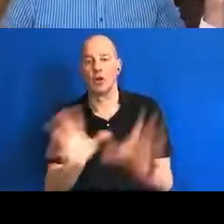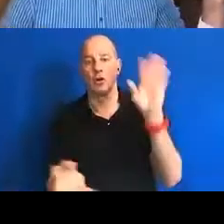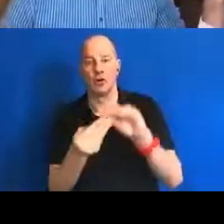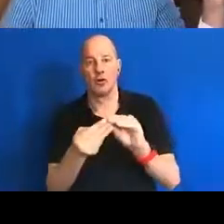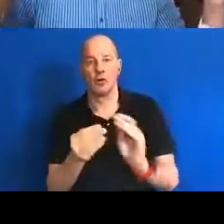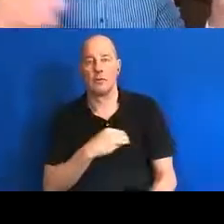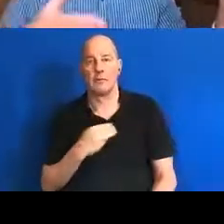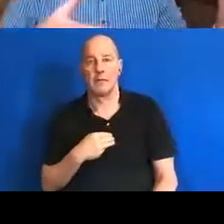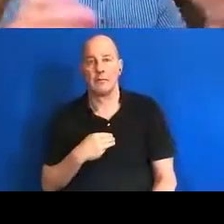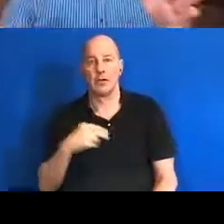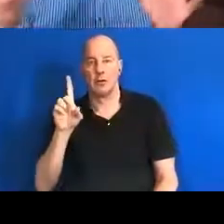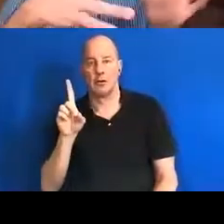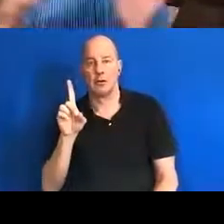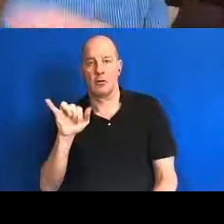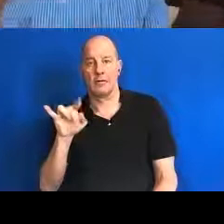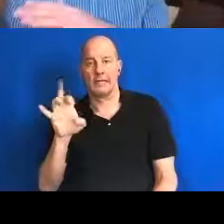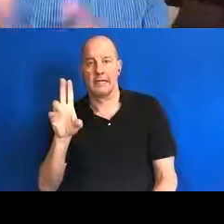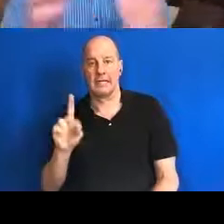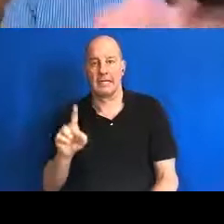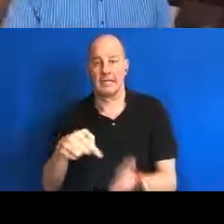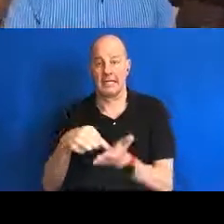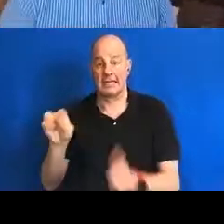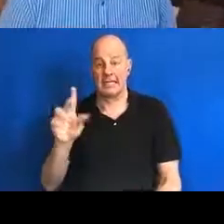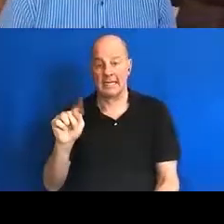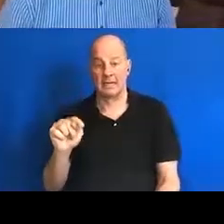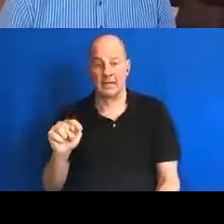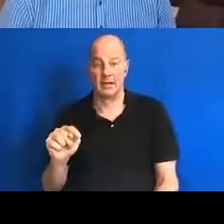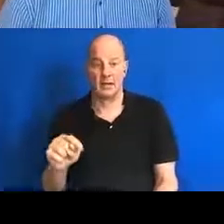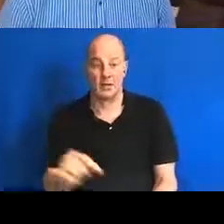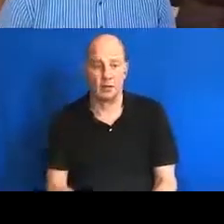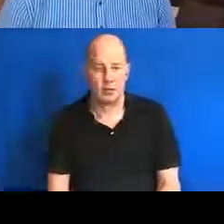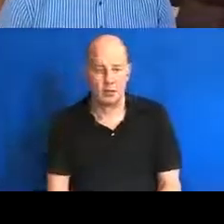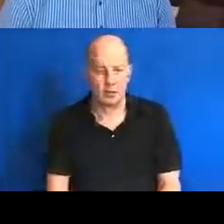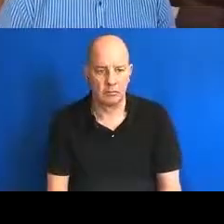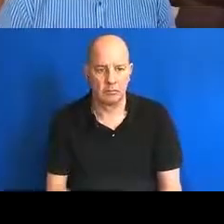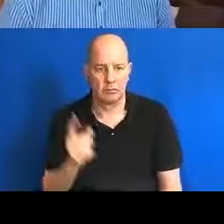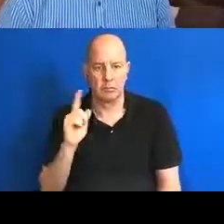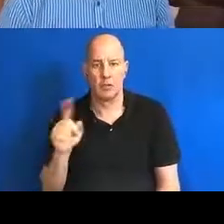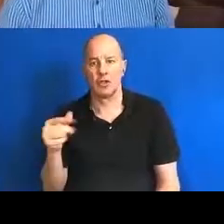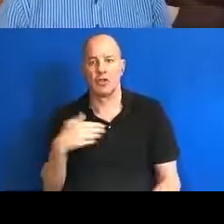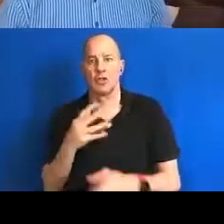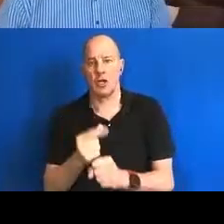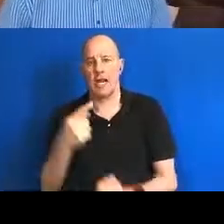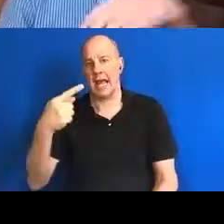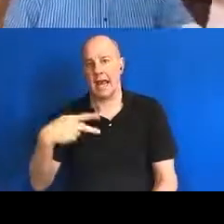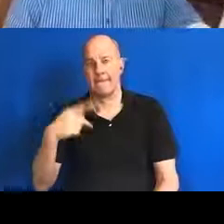was $8,000 for year 2. So she got half in cash and half went into her member capital account.